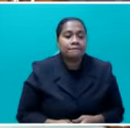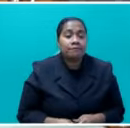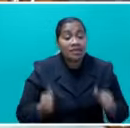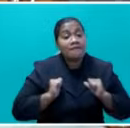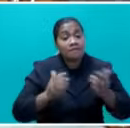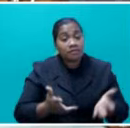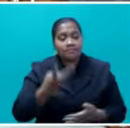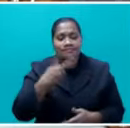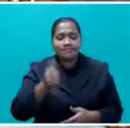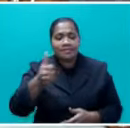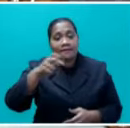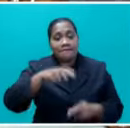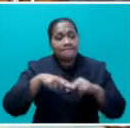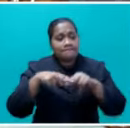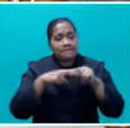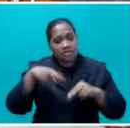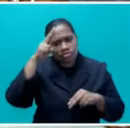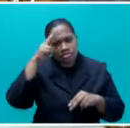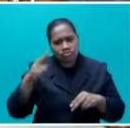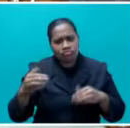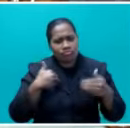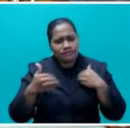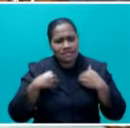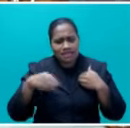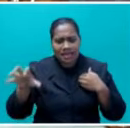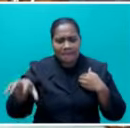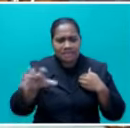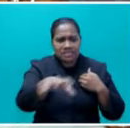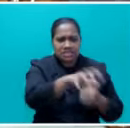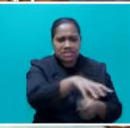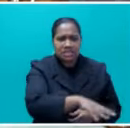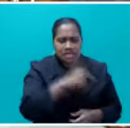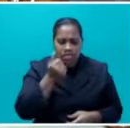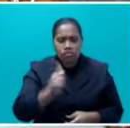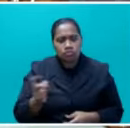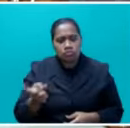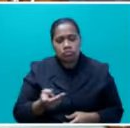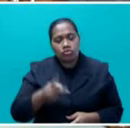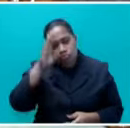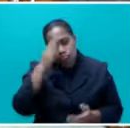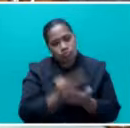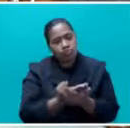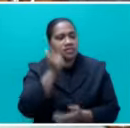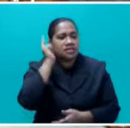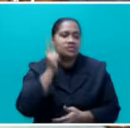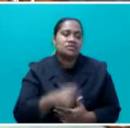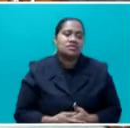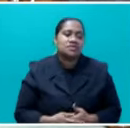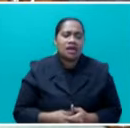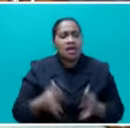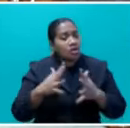26 Fiji National University campuses, which can be utilized by both the students and the teachers. Mr. Speaker, sir, Walesi has